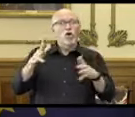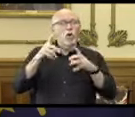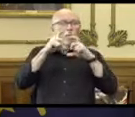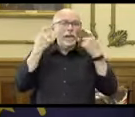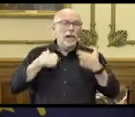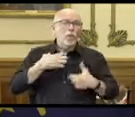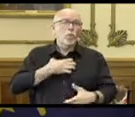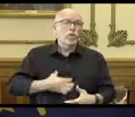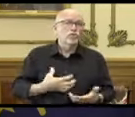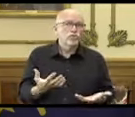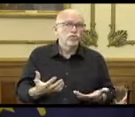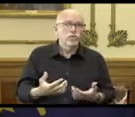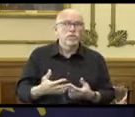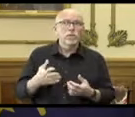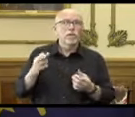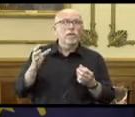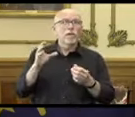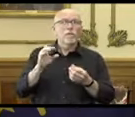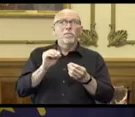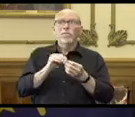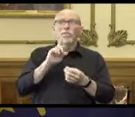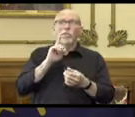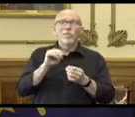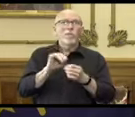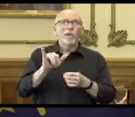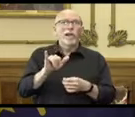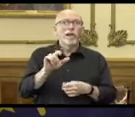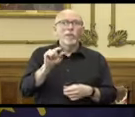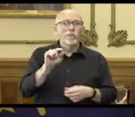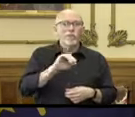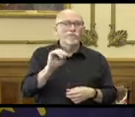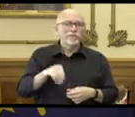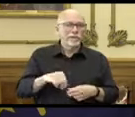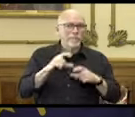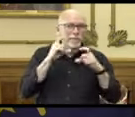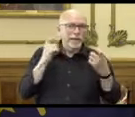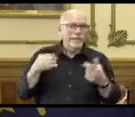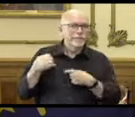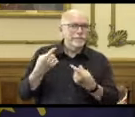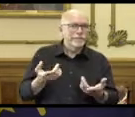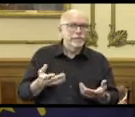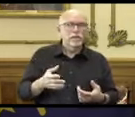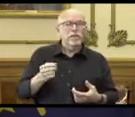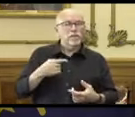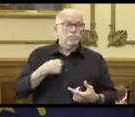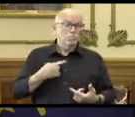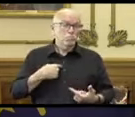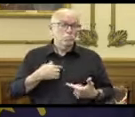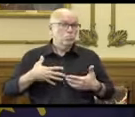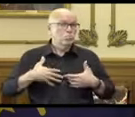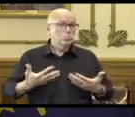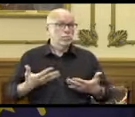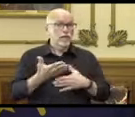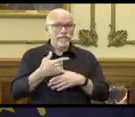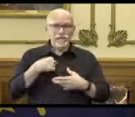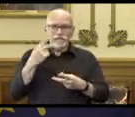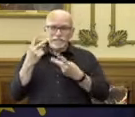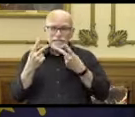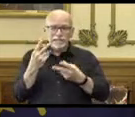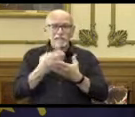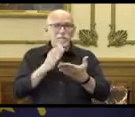up, and it was more like less than 20% masked up. And I will confess to you that after seeing some of